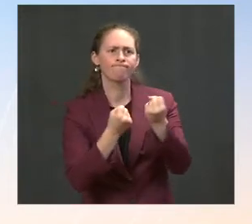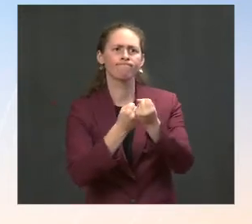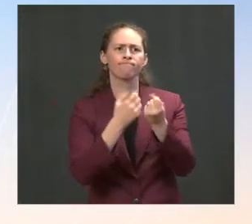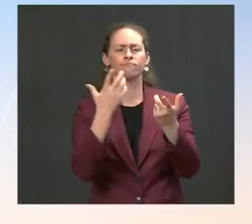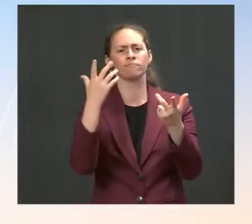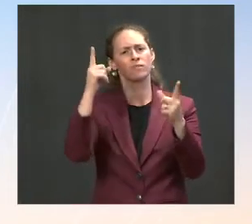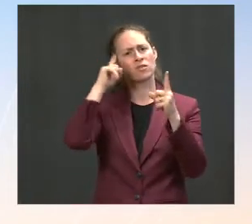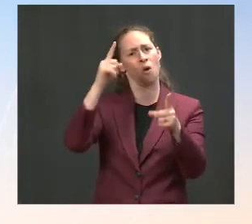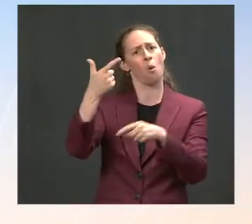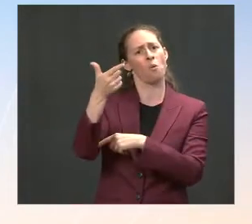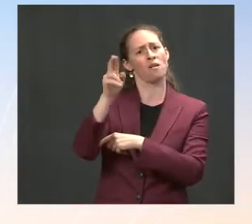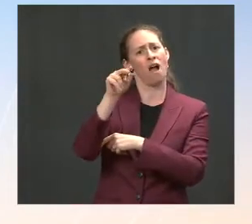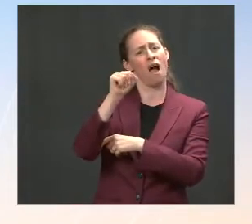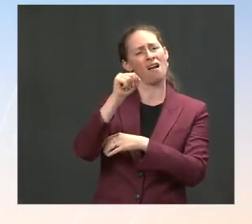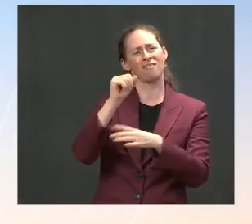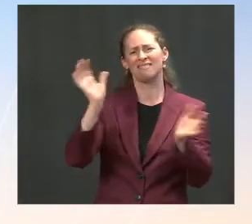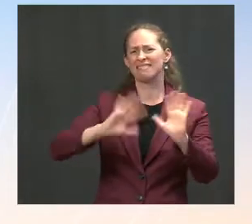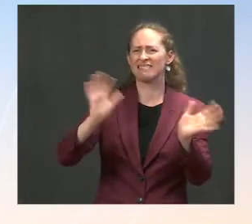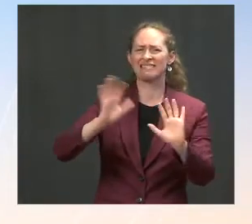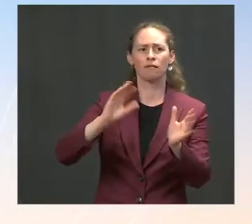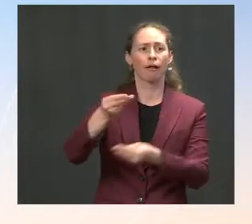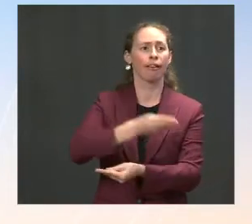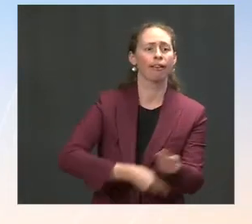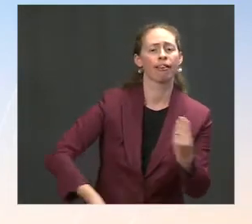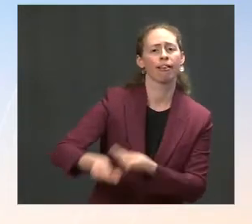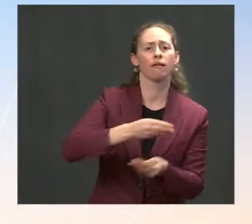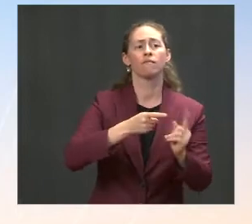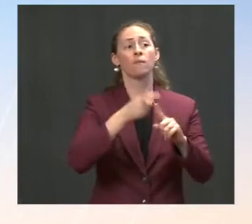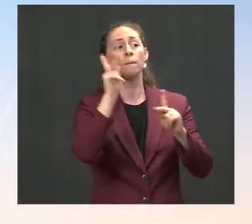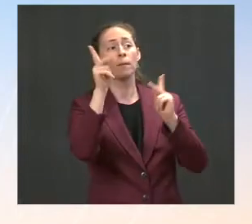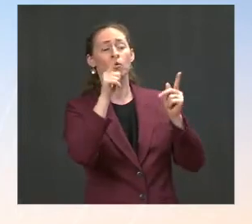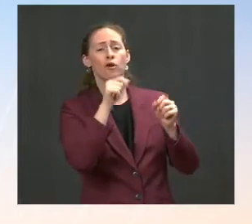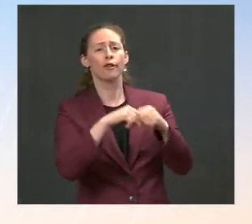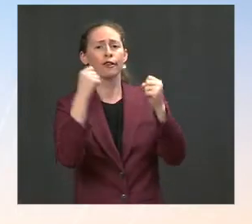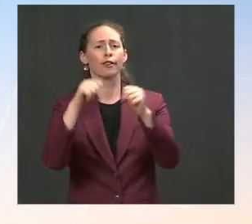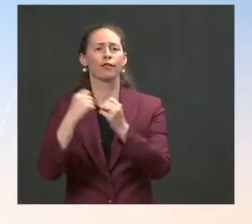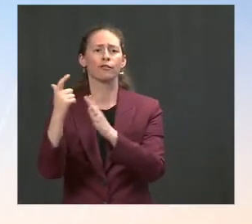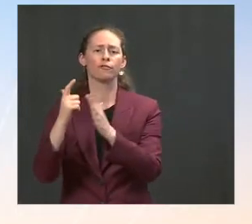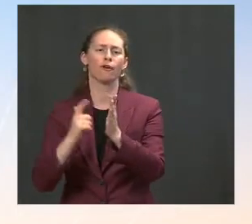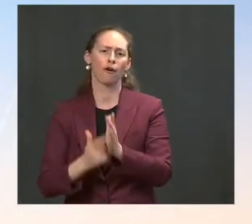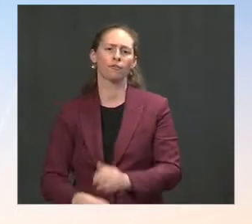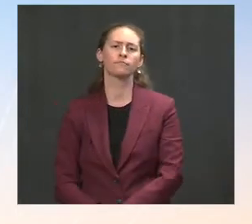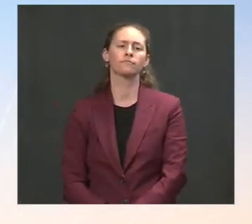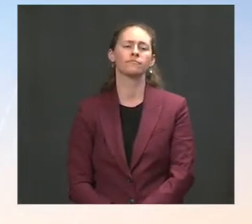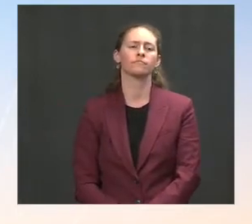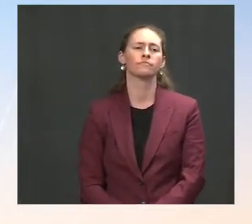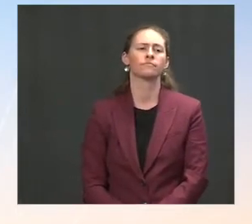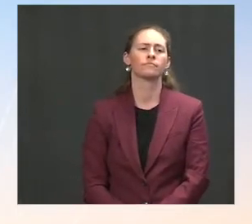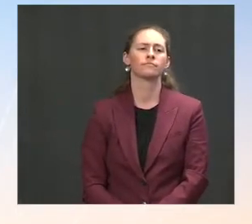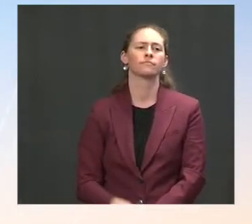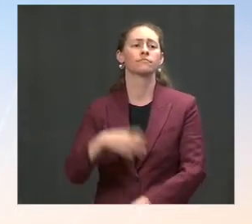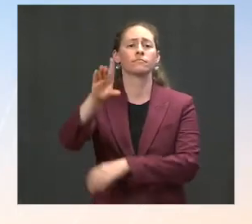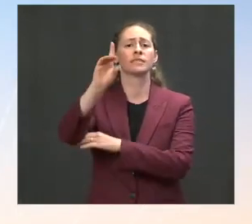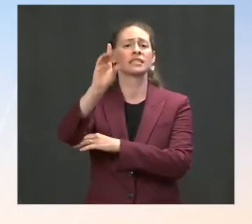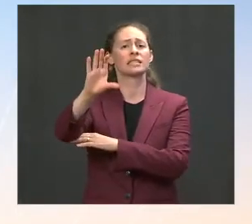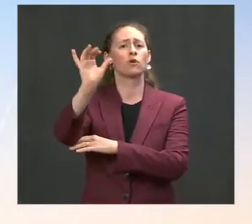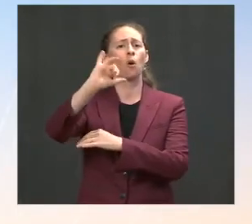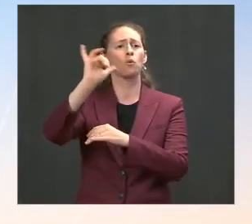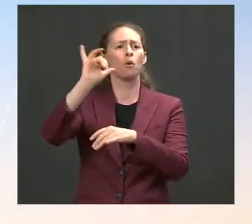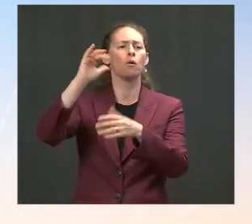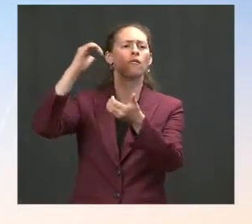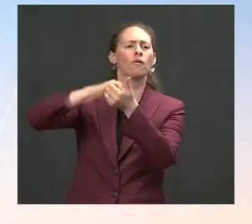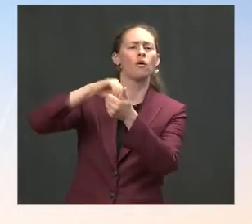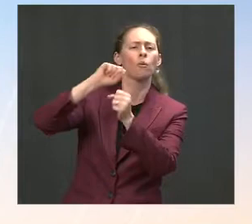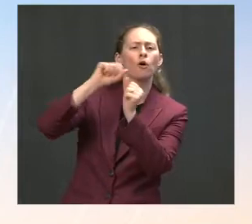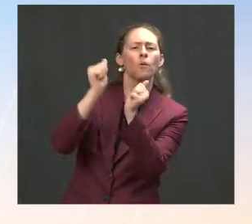criminals. DC is also a part of our 16 City Community Violence Intervention Collaborative, which is helping cities implement evidence-based